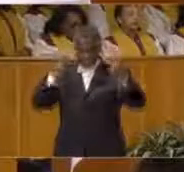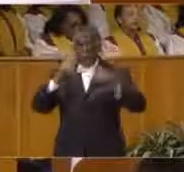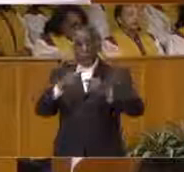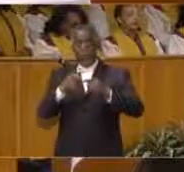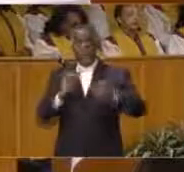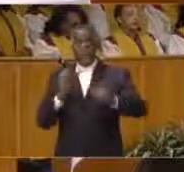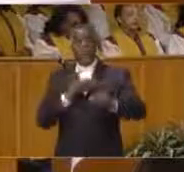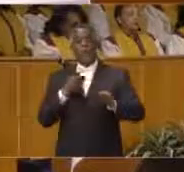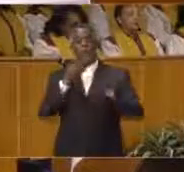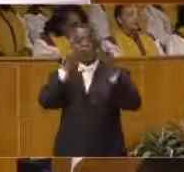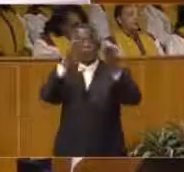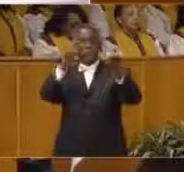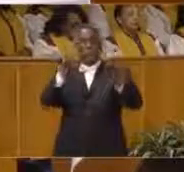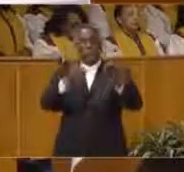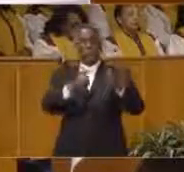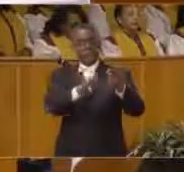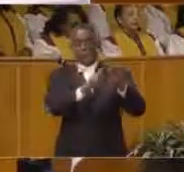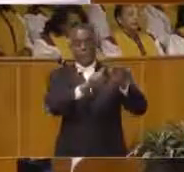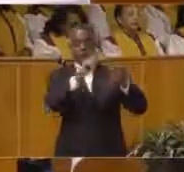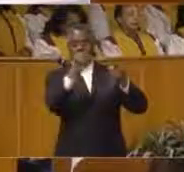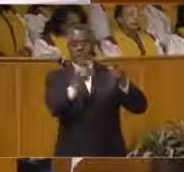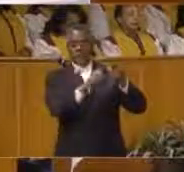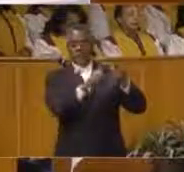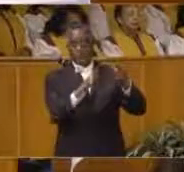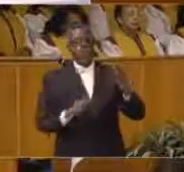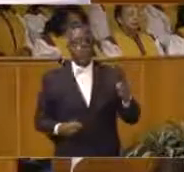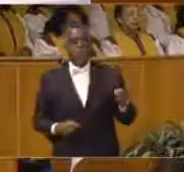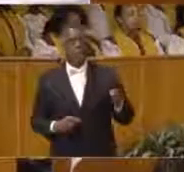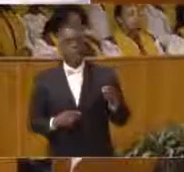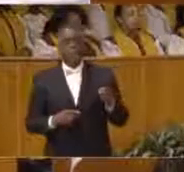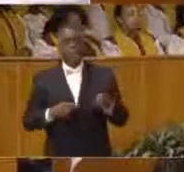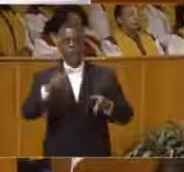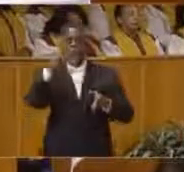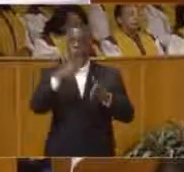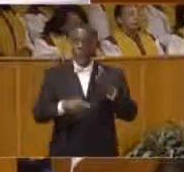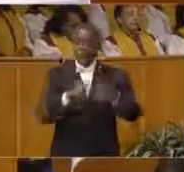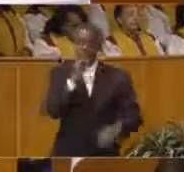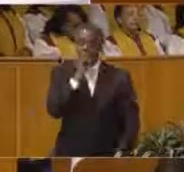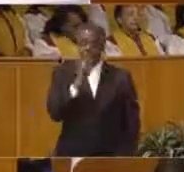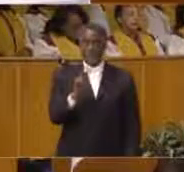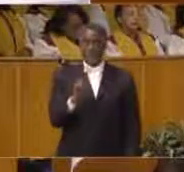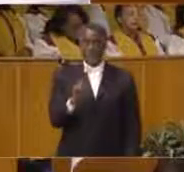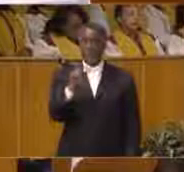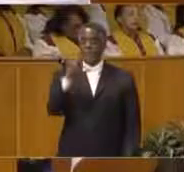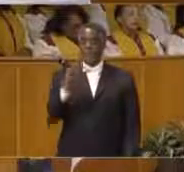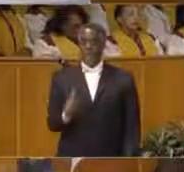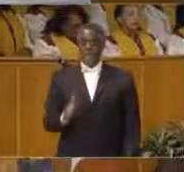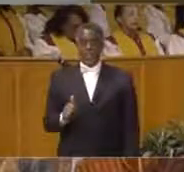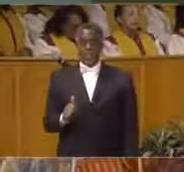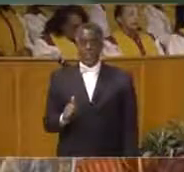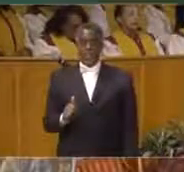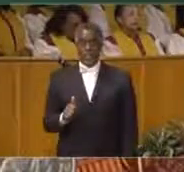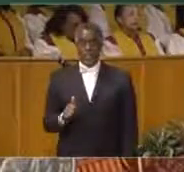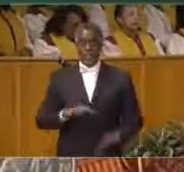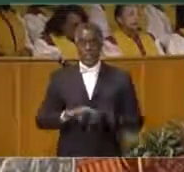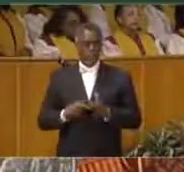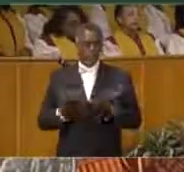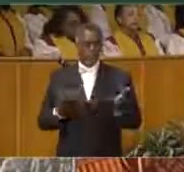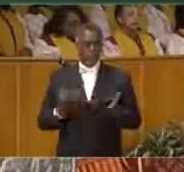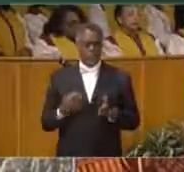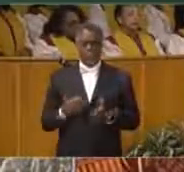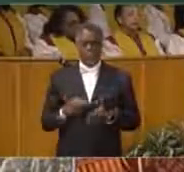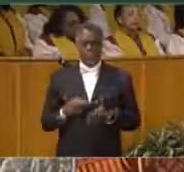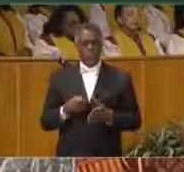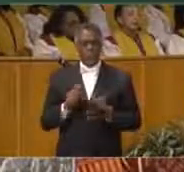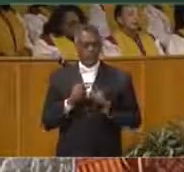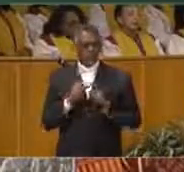giving. Question number 1, what is a tithe?